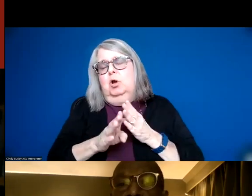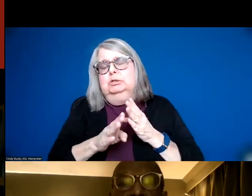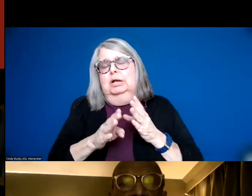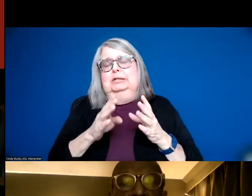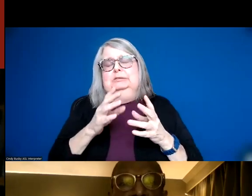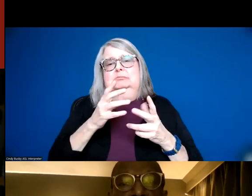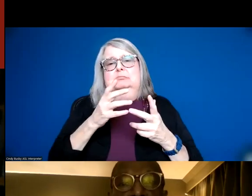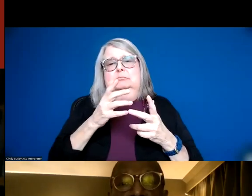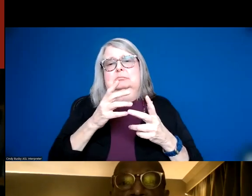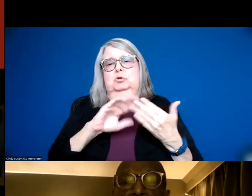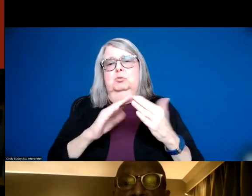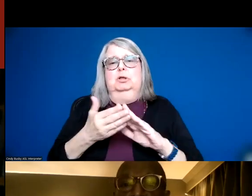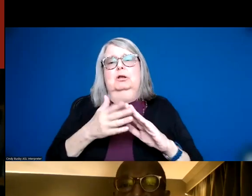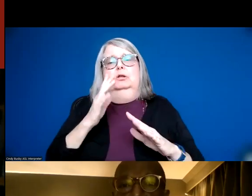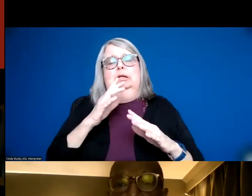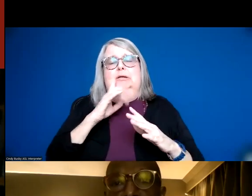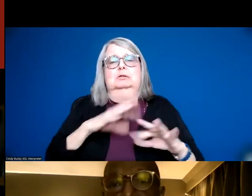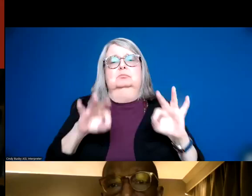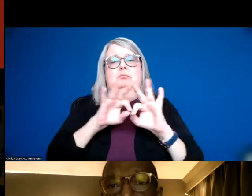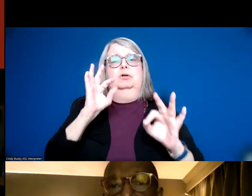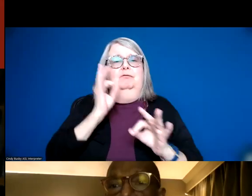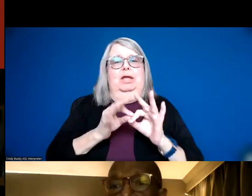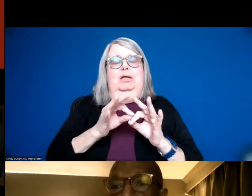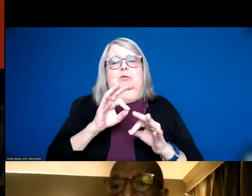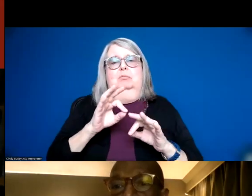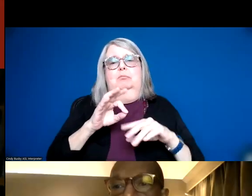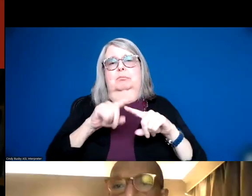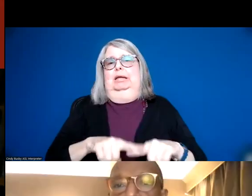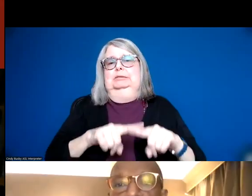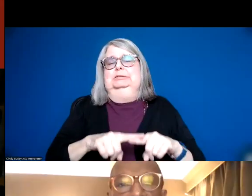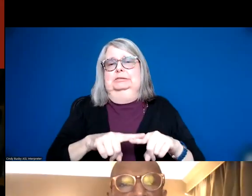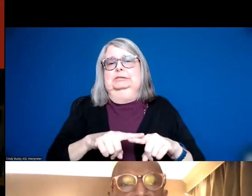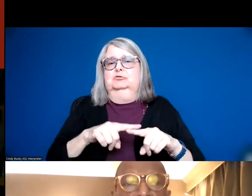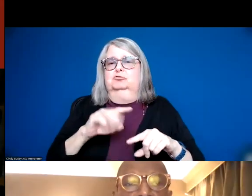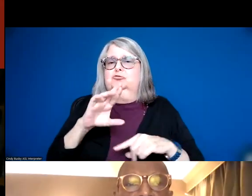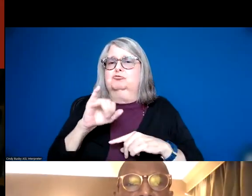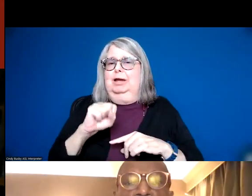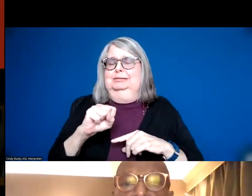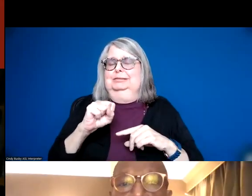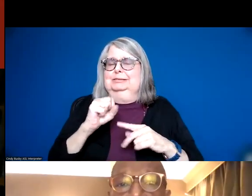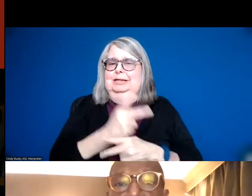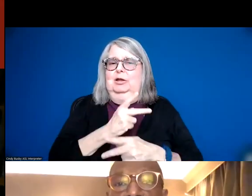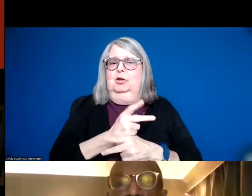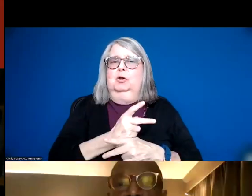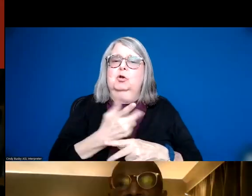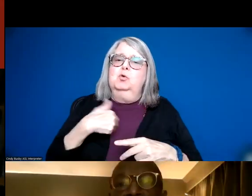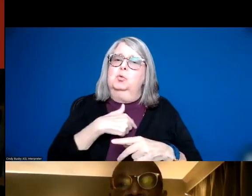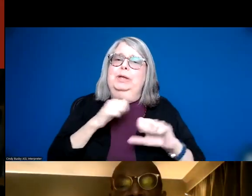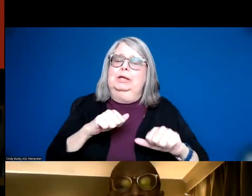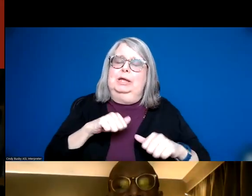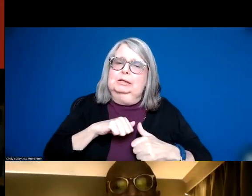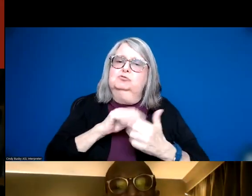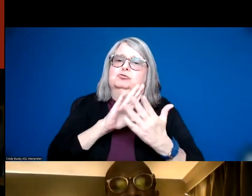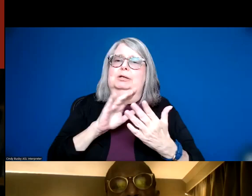faith-based organizations in our continuum of crisis care. By collaborating with faith-based organizations, we can address the issue of